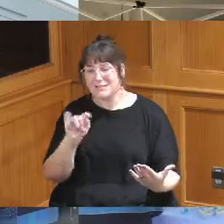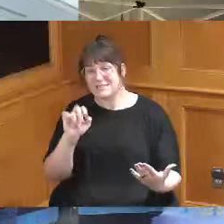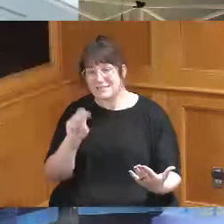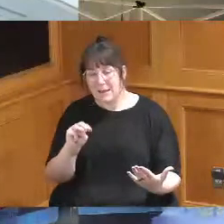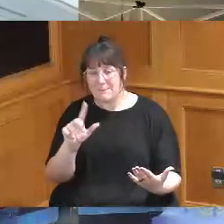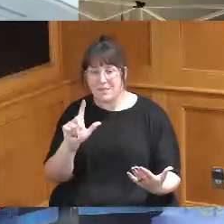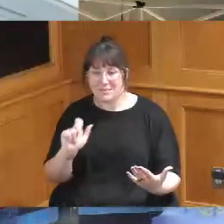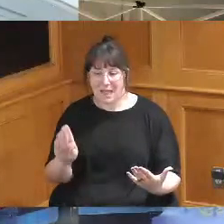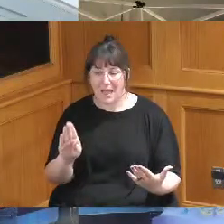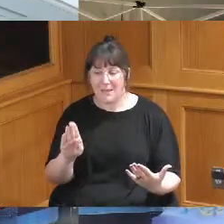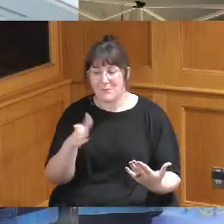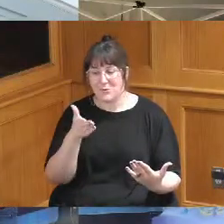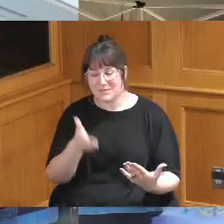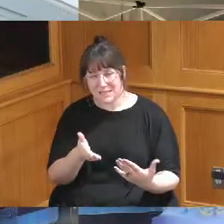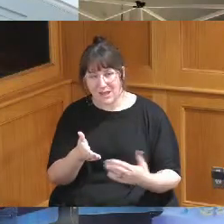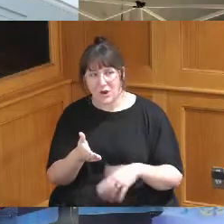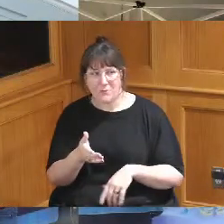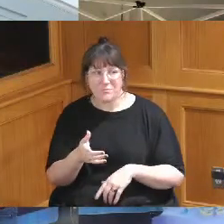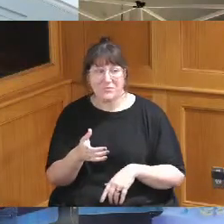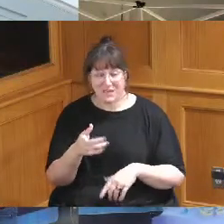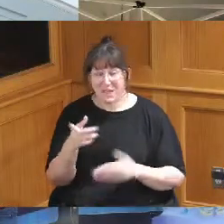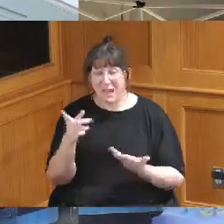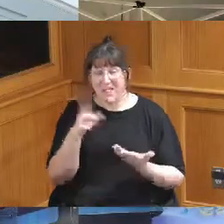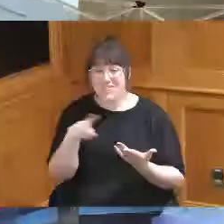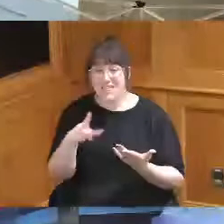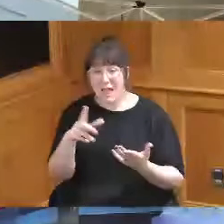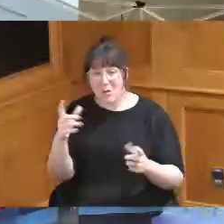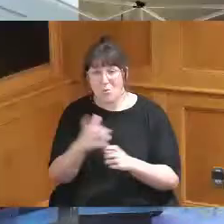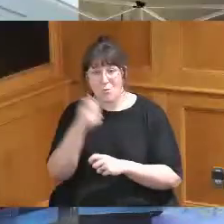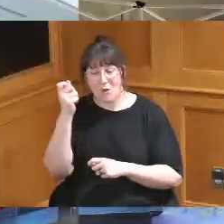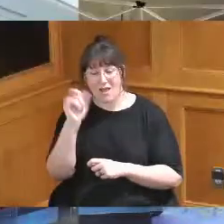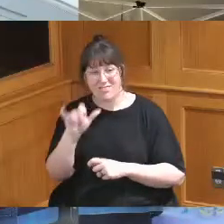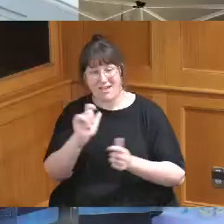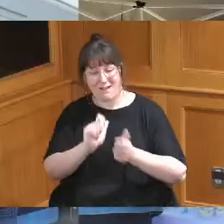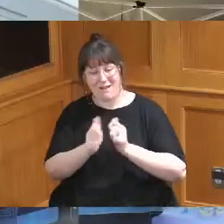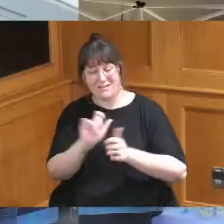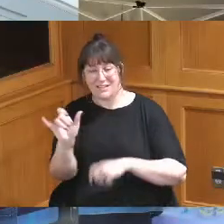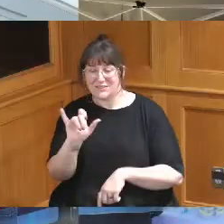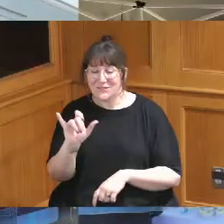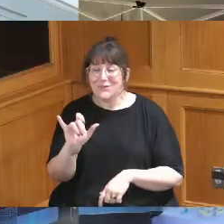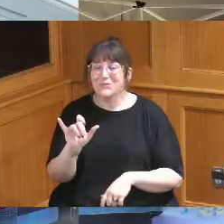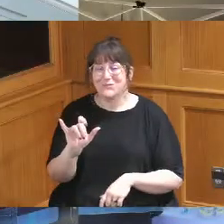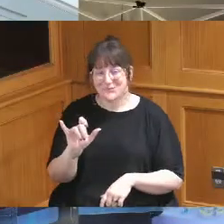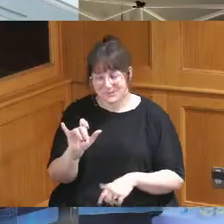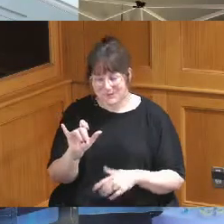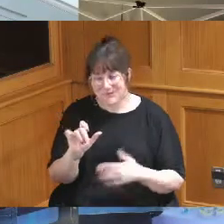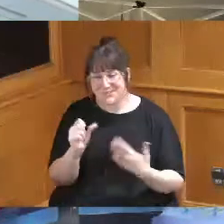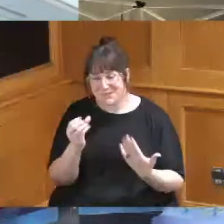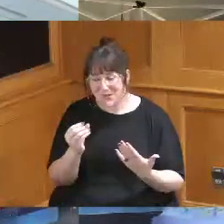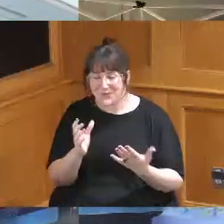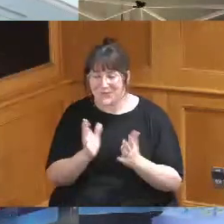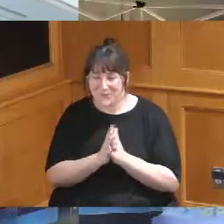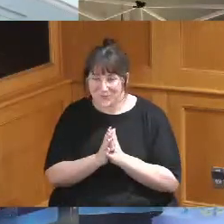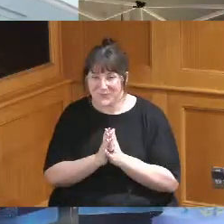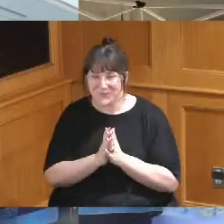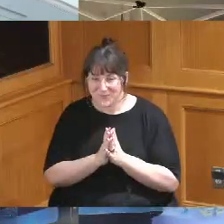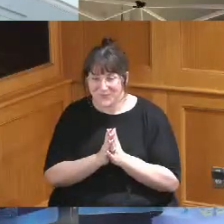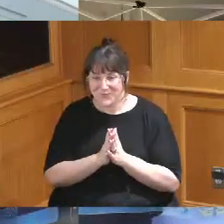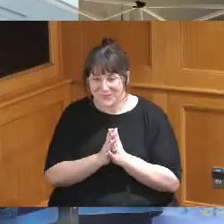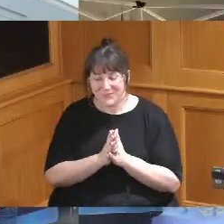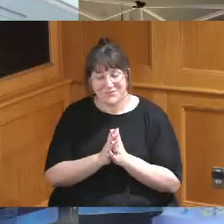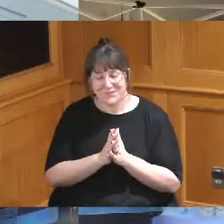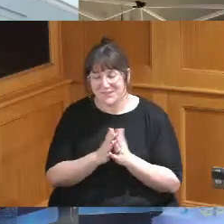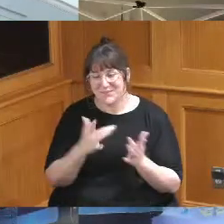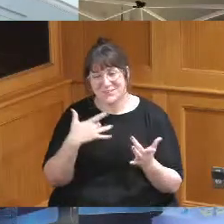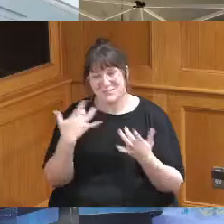there, who actually won our pitch contest. Chelsea was there with the STEM Lab. So that was a